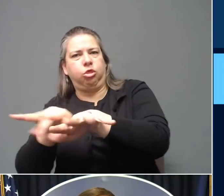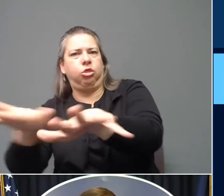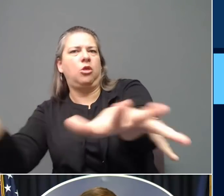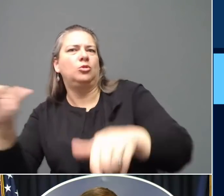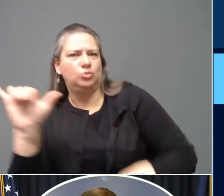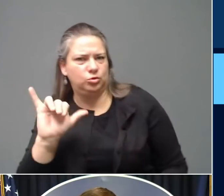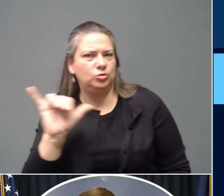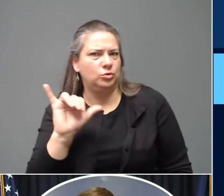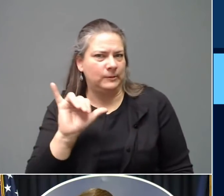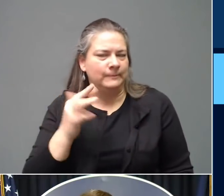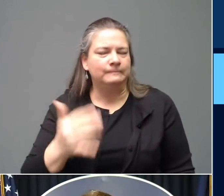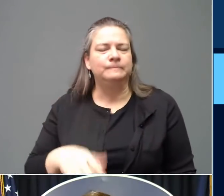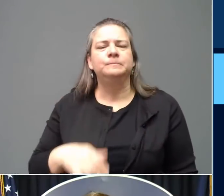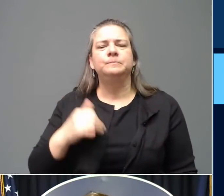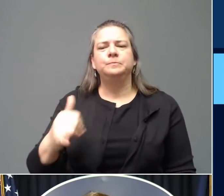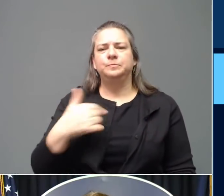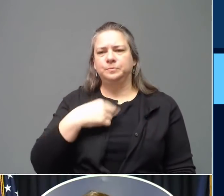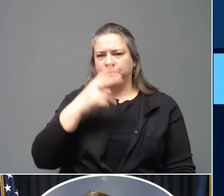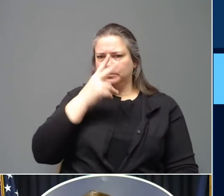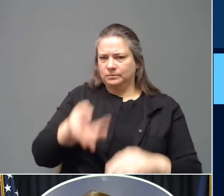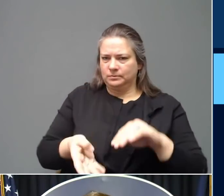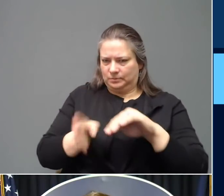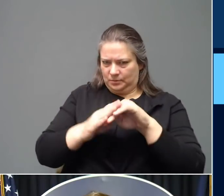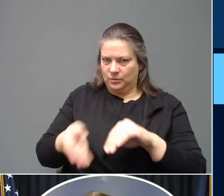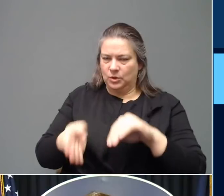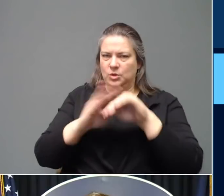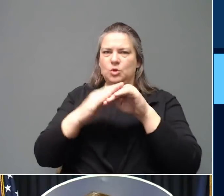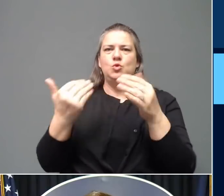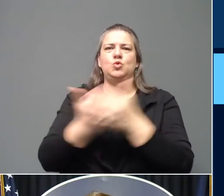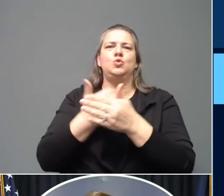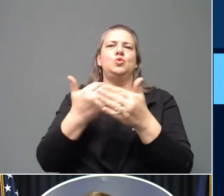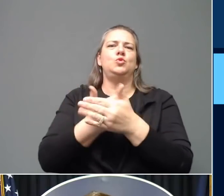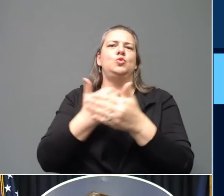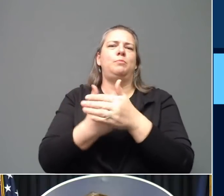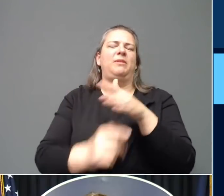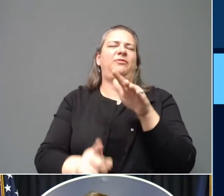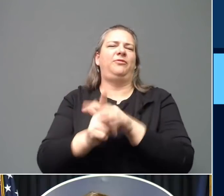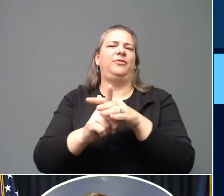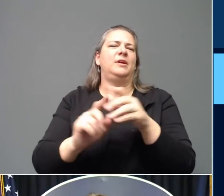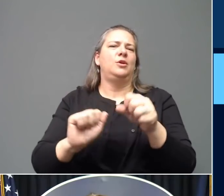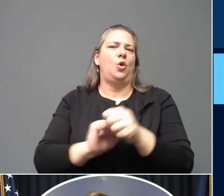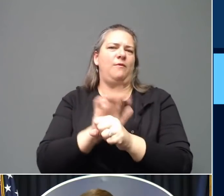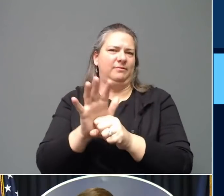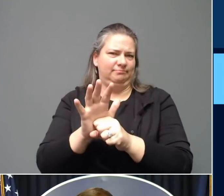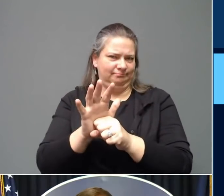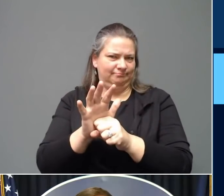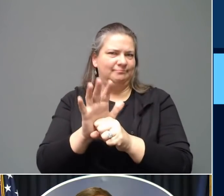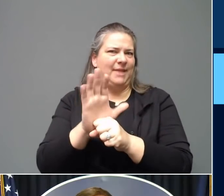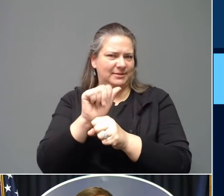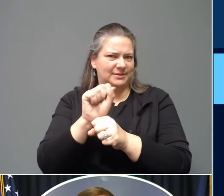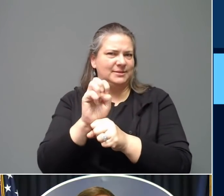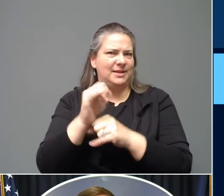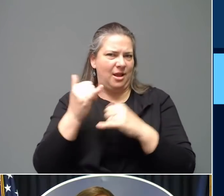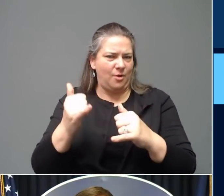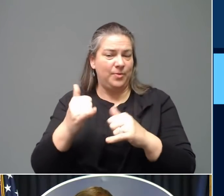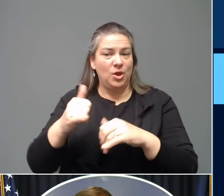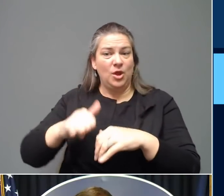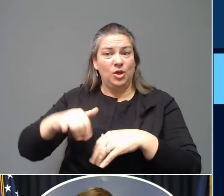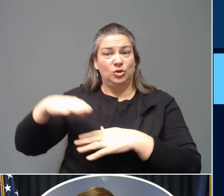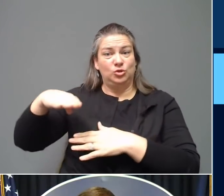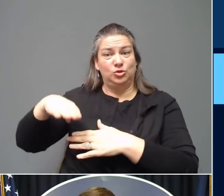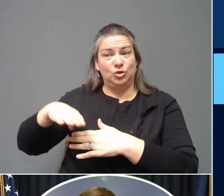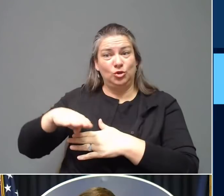in both new cases and an increase in our positivity rate. And that this surge that we're in right now is at least